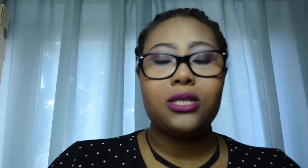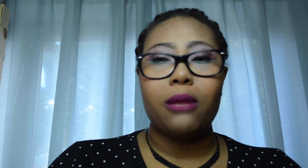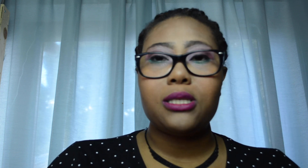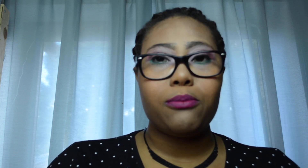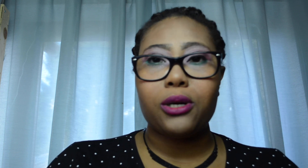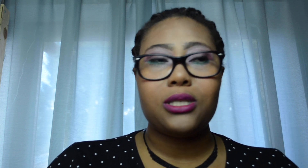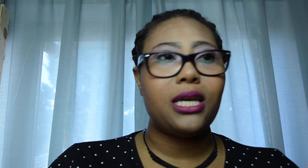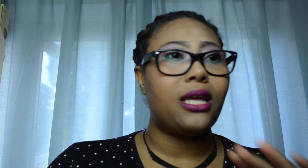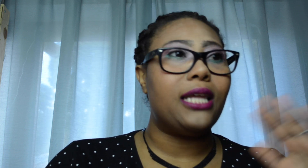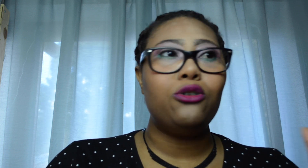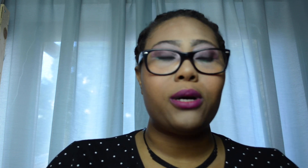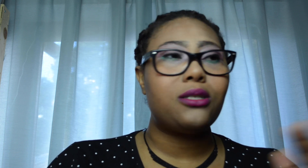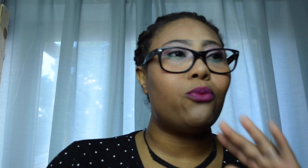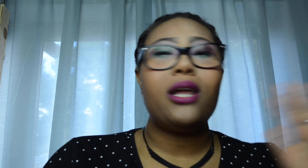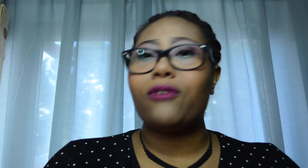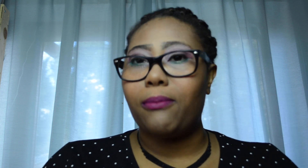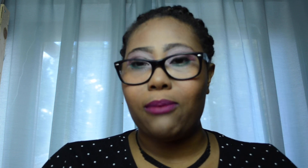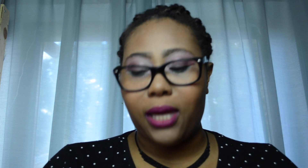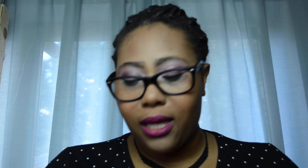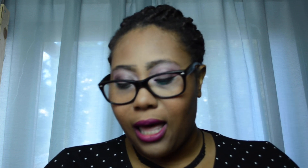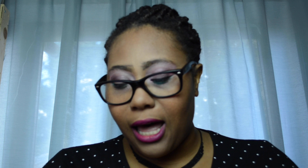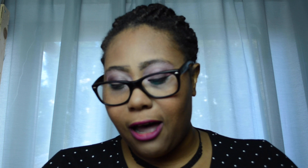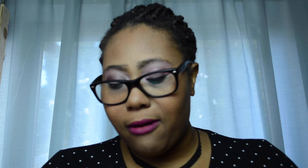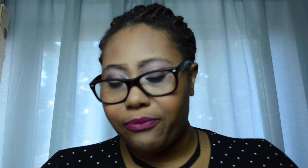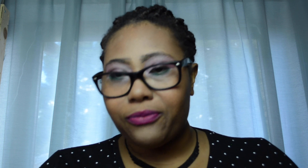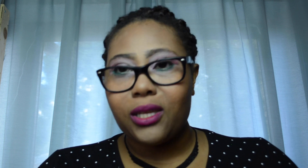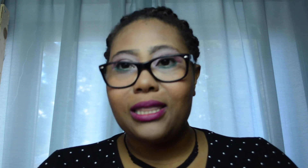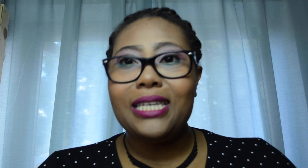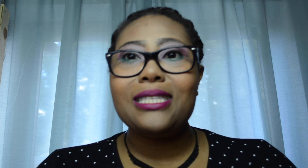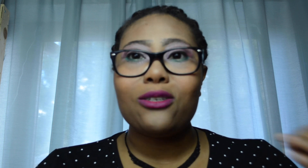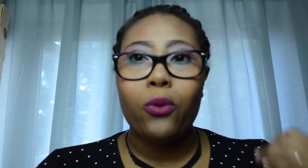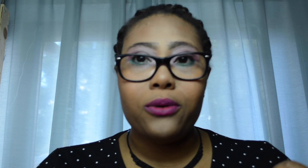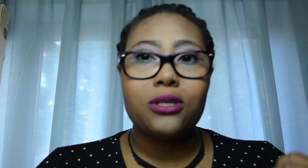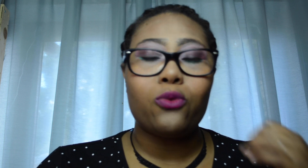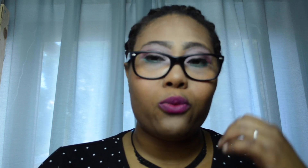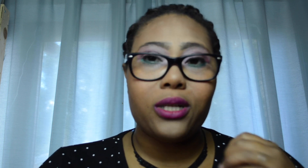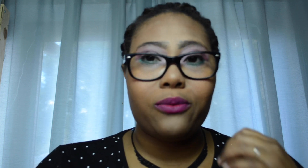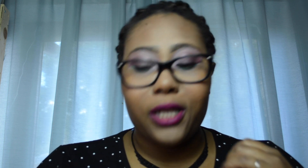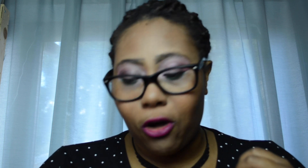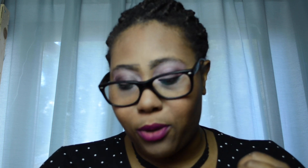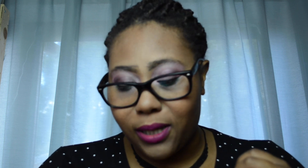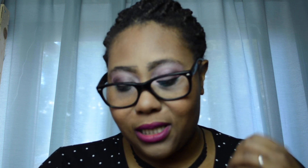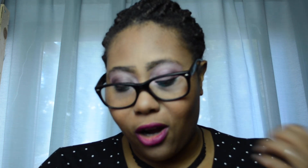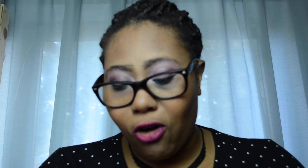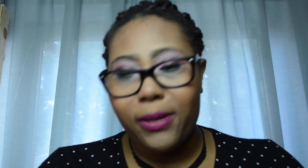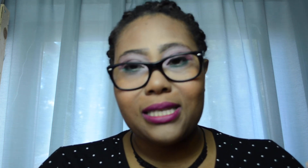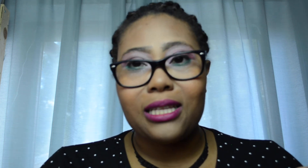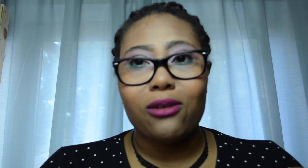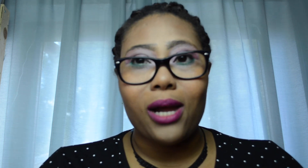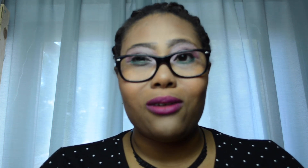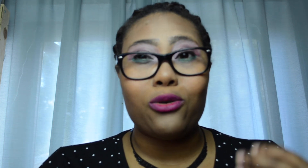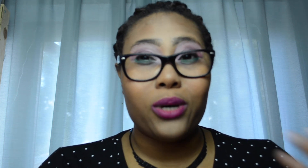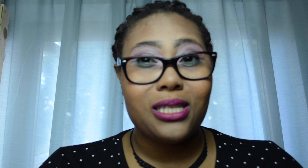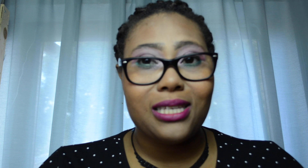Islamic person, a Muslim person, a Hindu person, whatever it might be. These quotes will really, really help you, because they're all